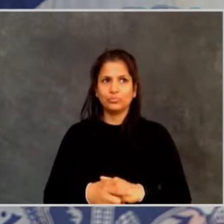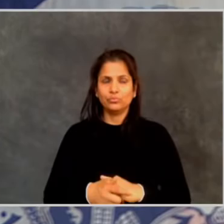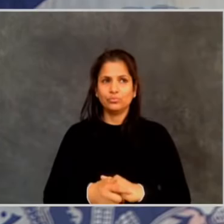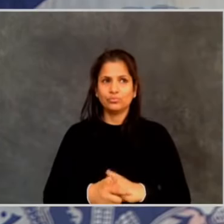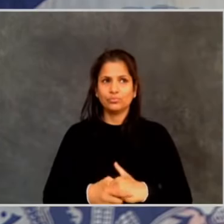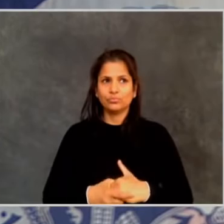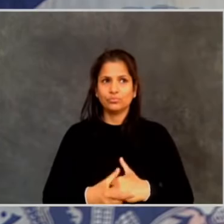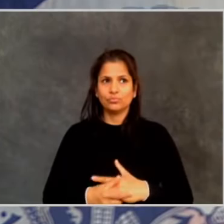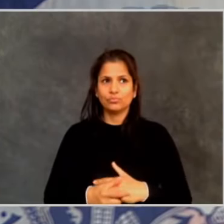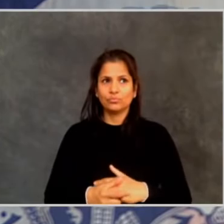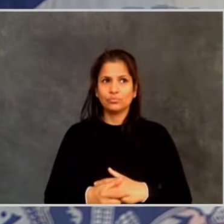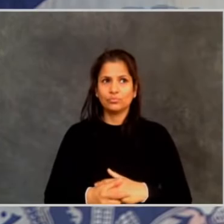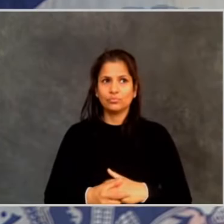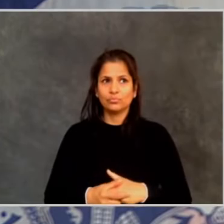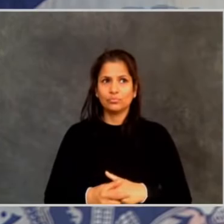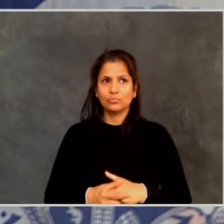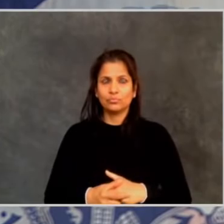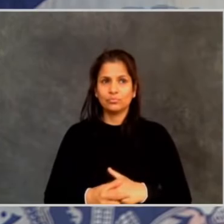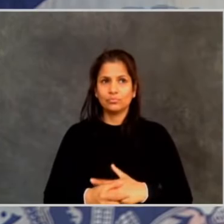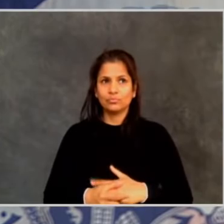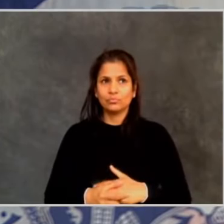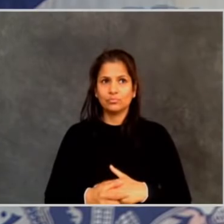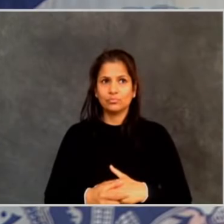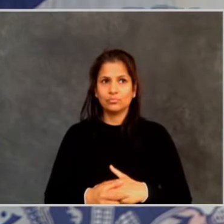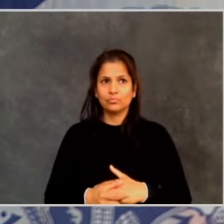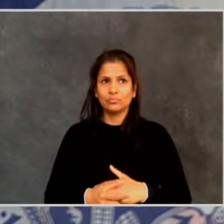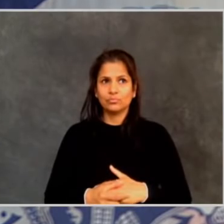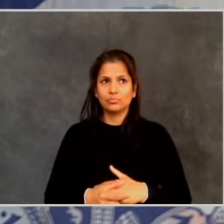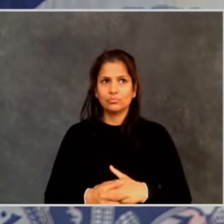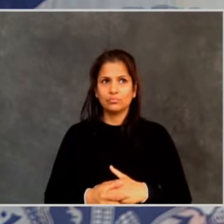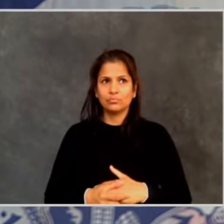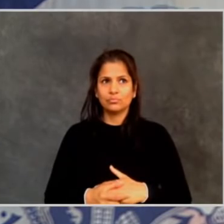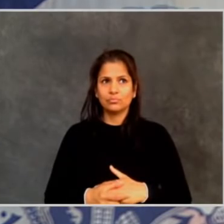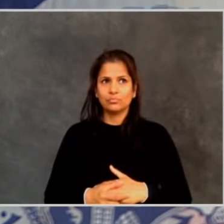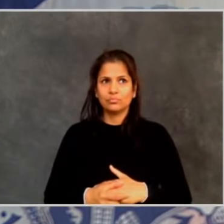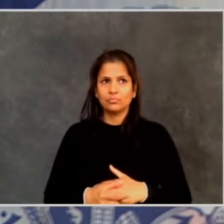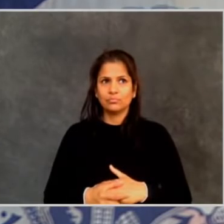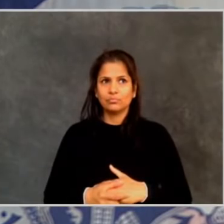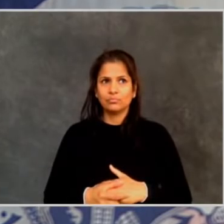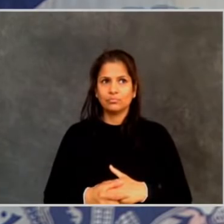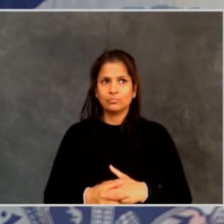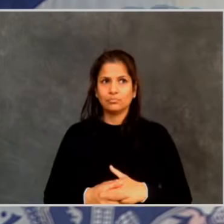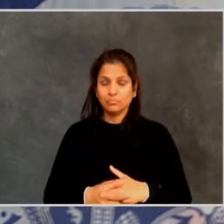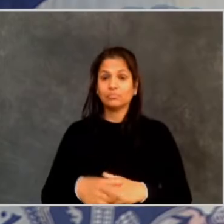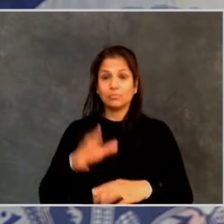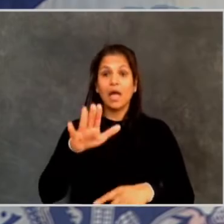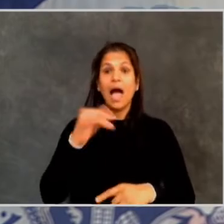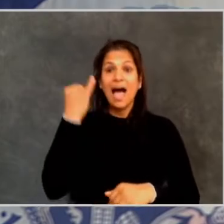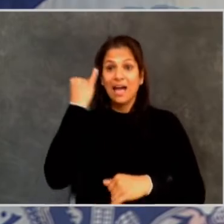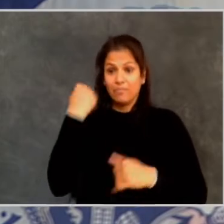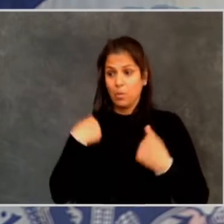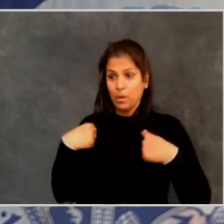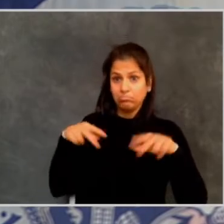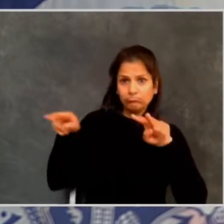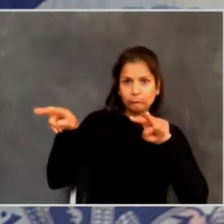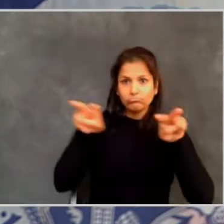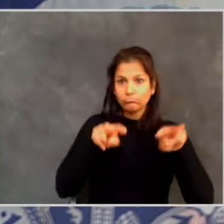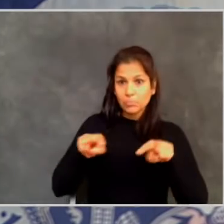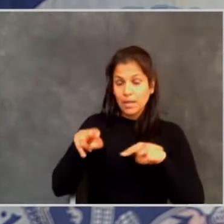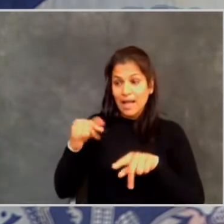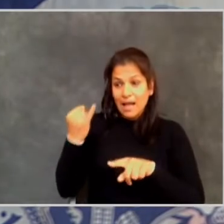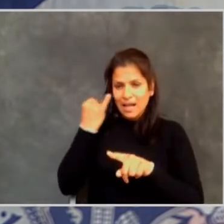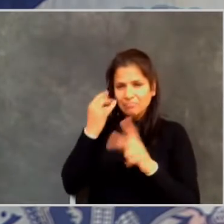really trying hard to speed approvals. And I'm a layman, but I think we could say FDA was never known for speed